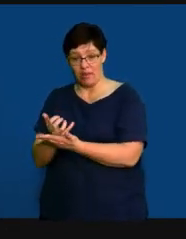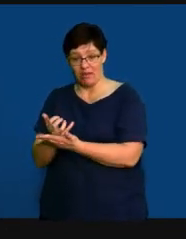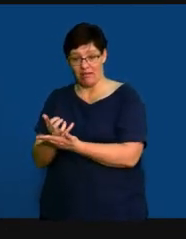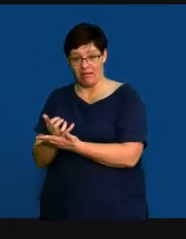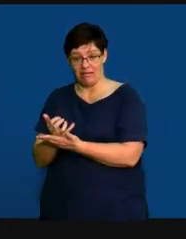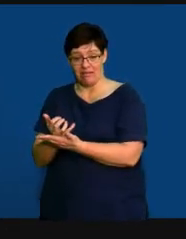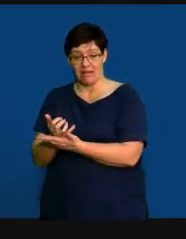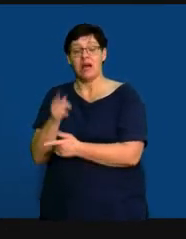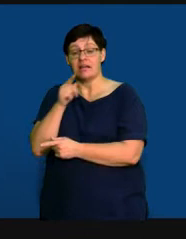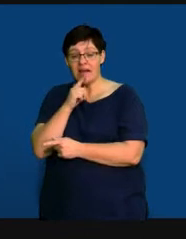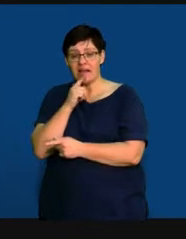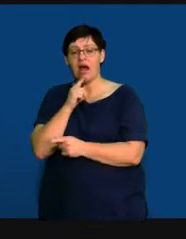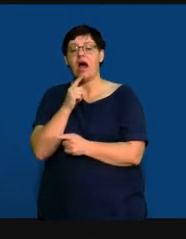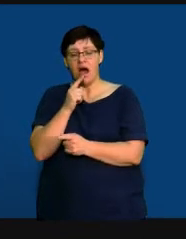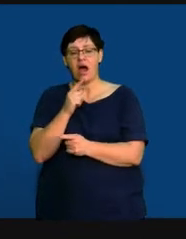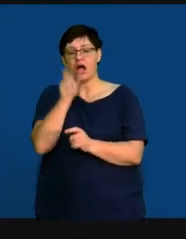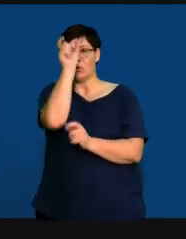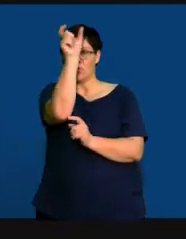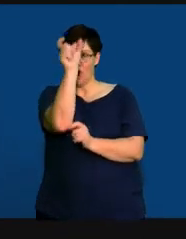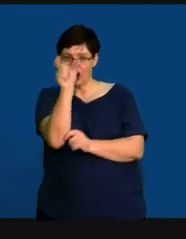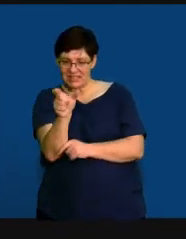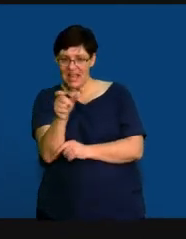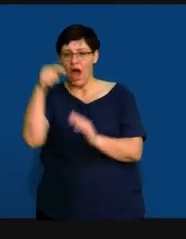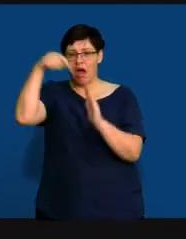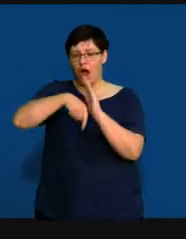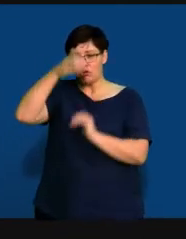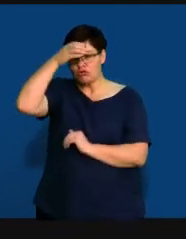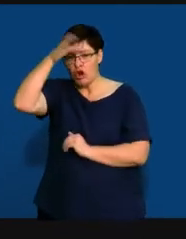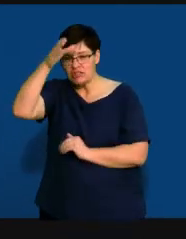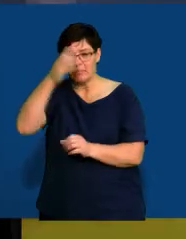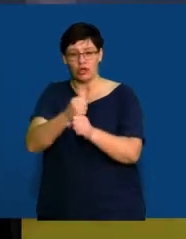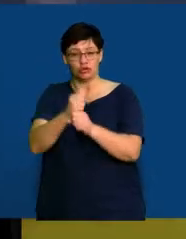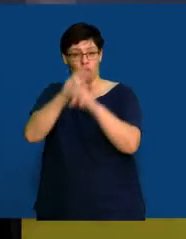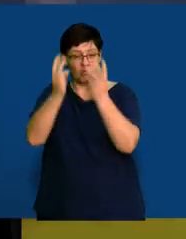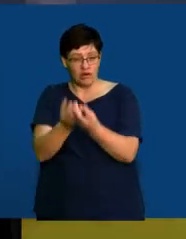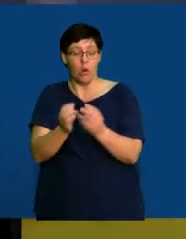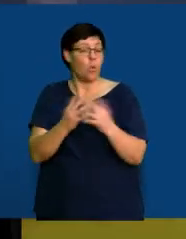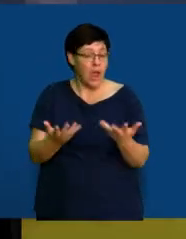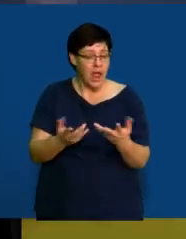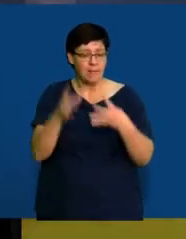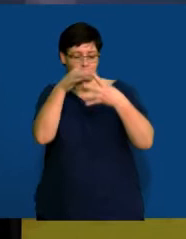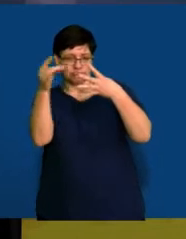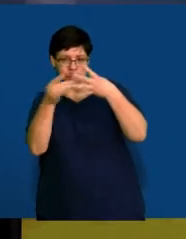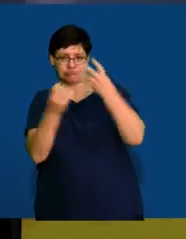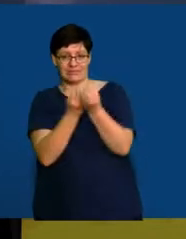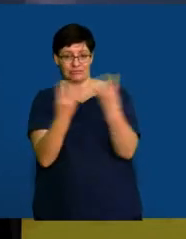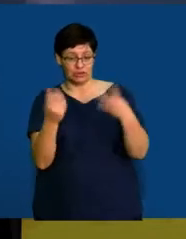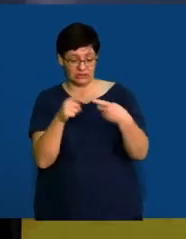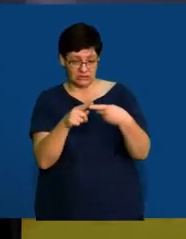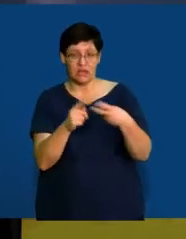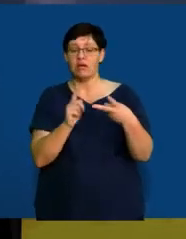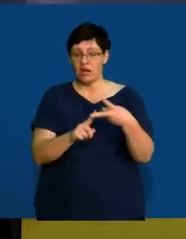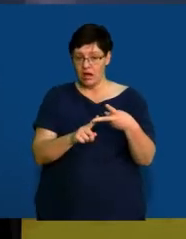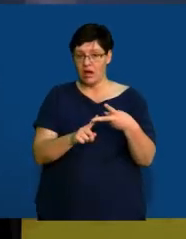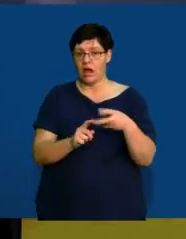again, examining terminology and concepts of geography in multiple choice, as well as